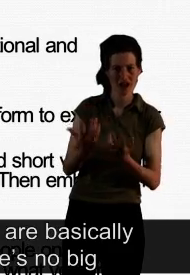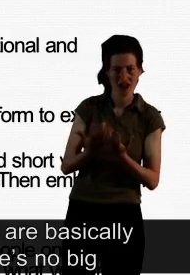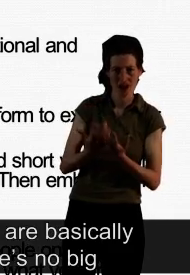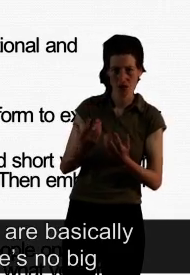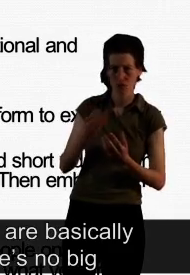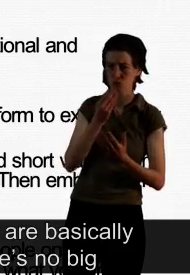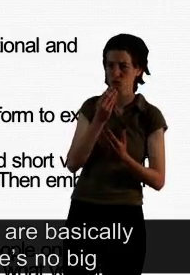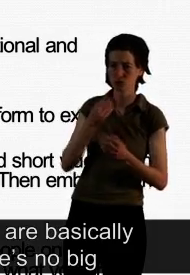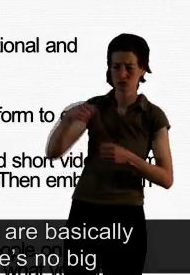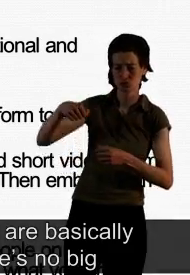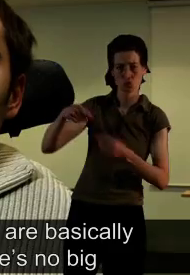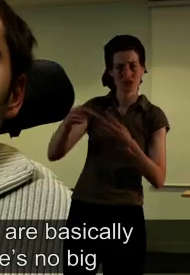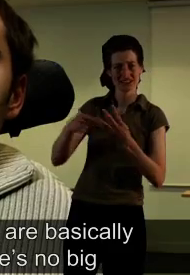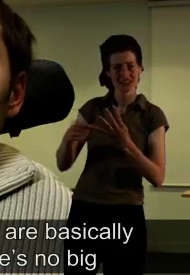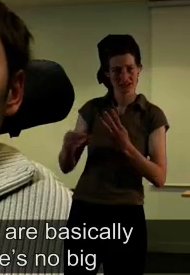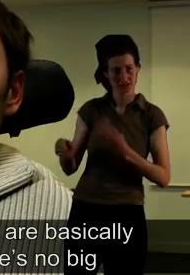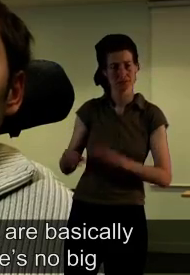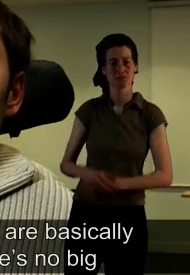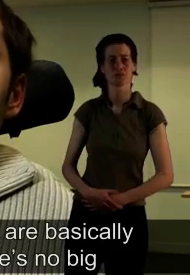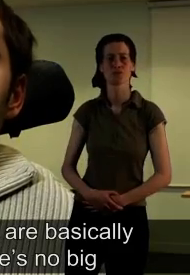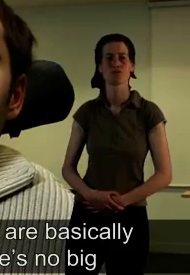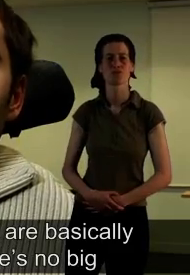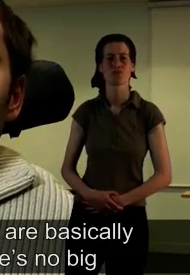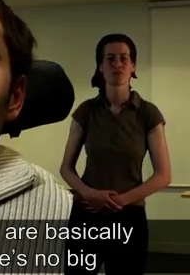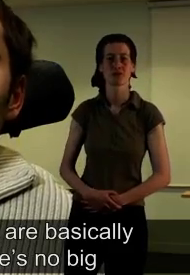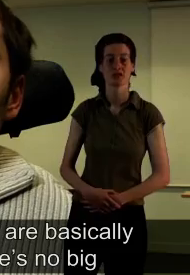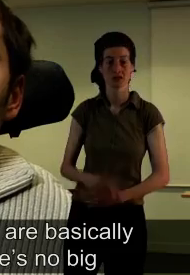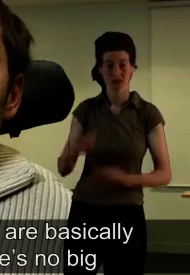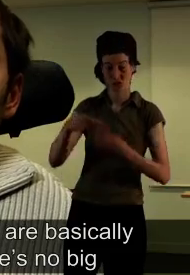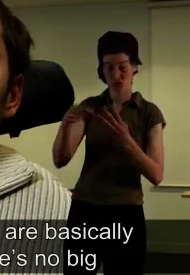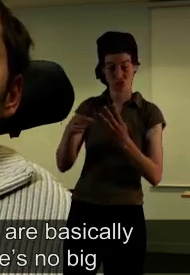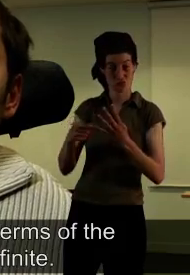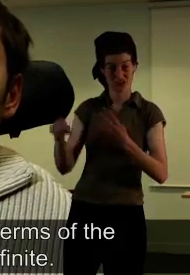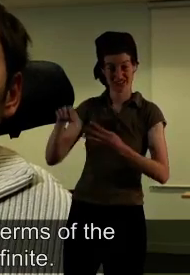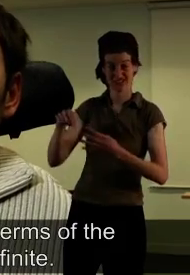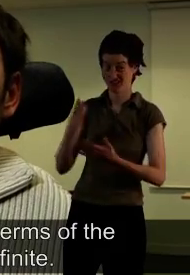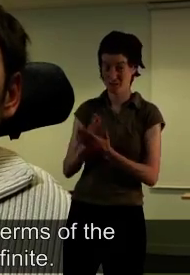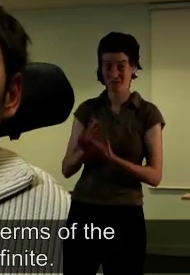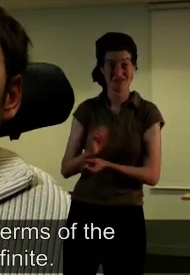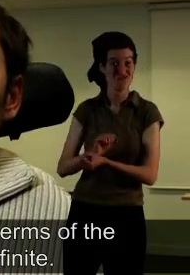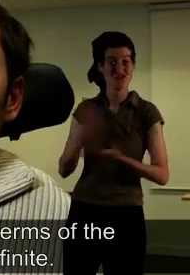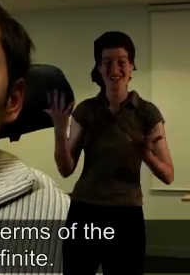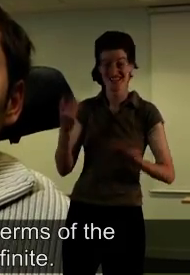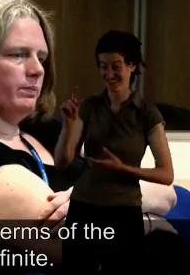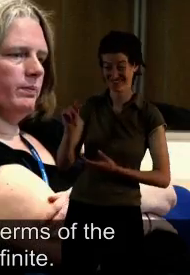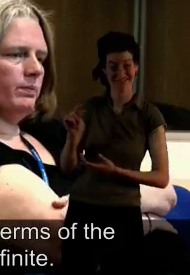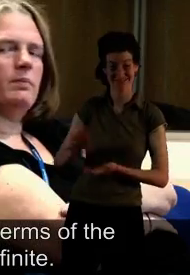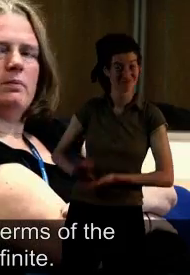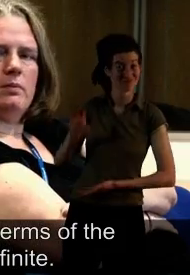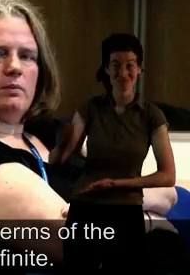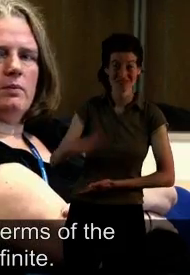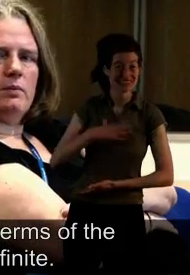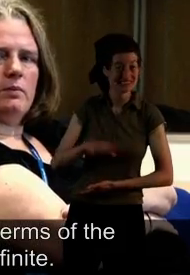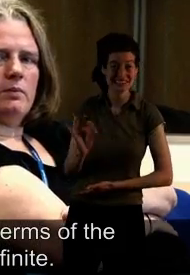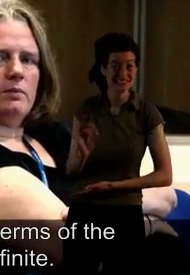of the tools that's in the toolkit are basically free or very, very low cost, so there's no big investment on a finance level. And then in